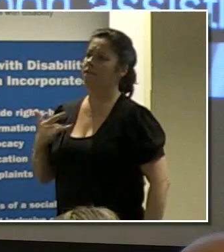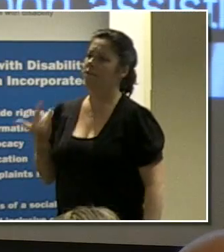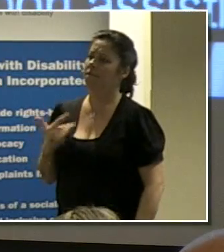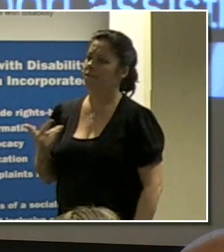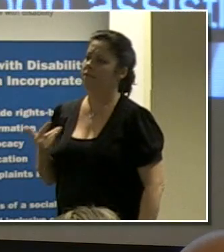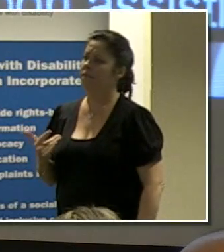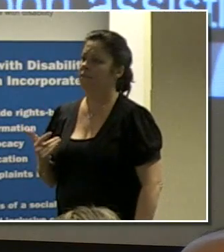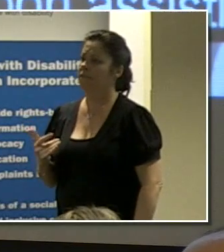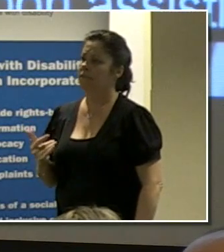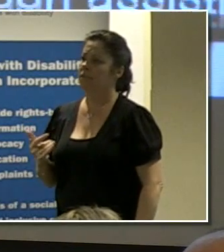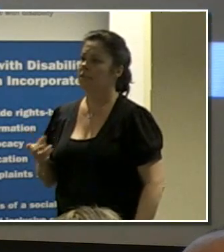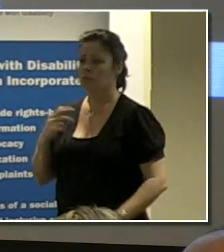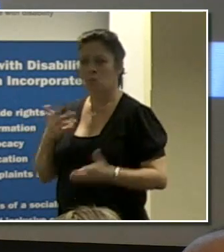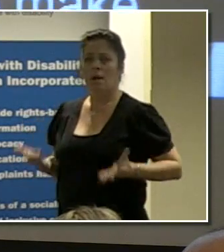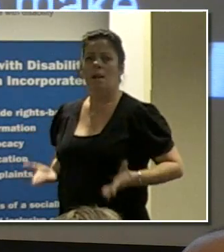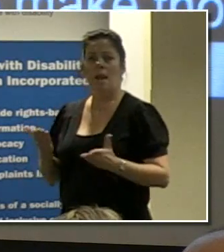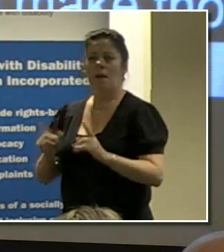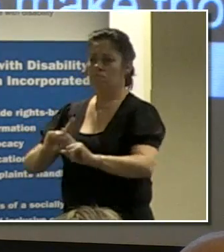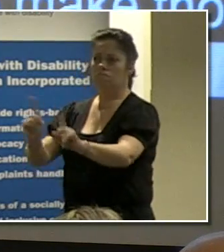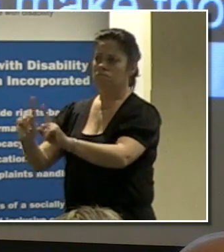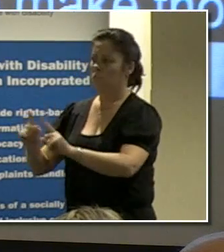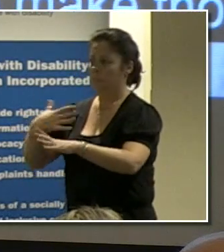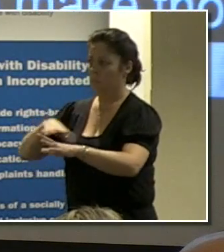those connections to allow that to occur.